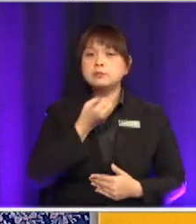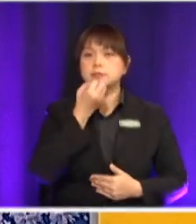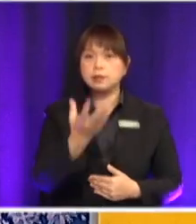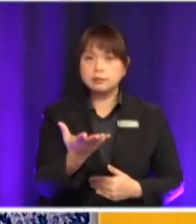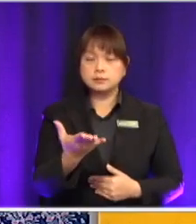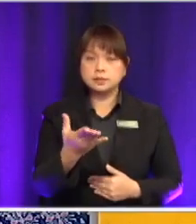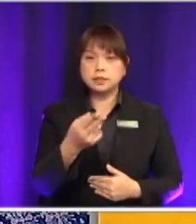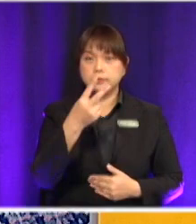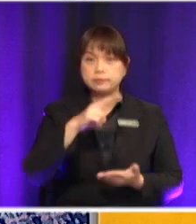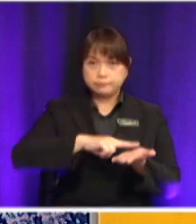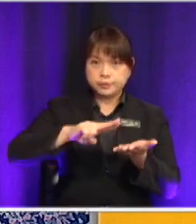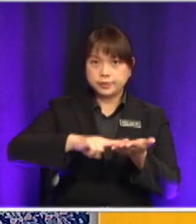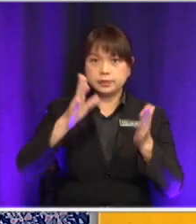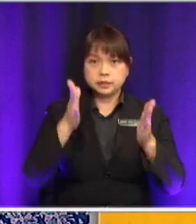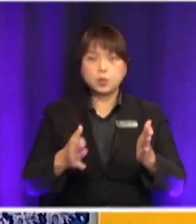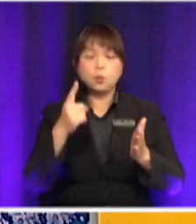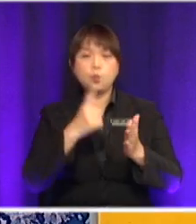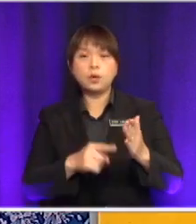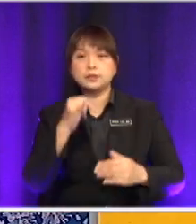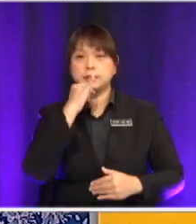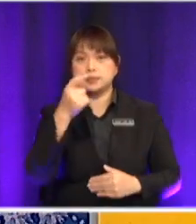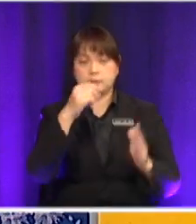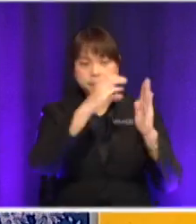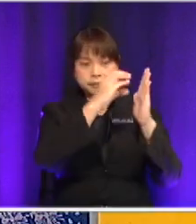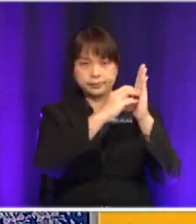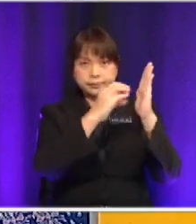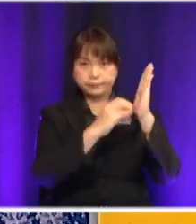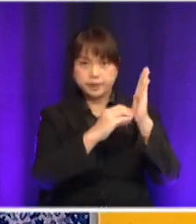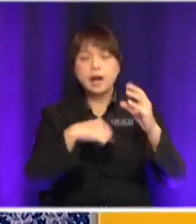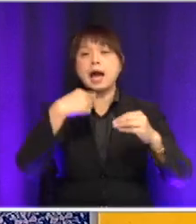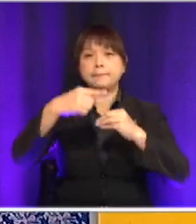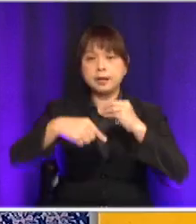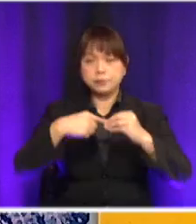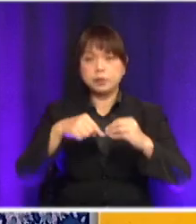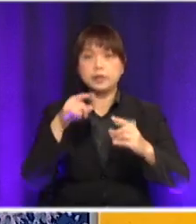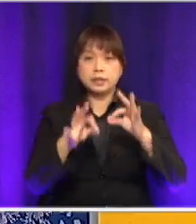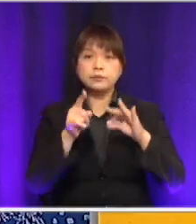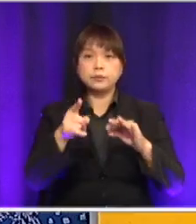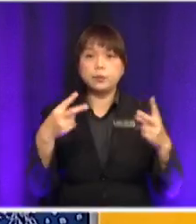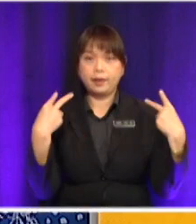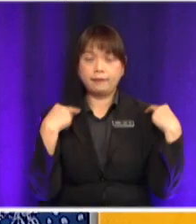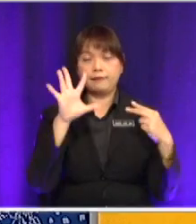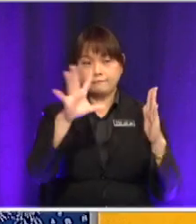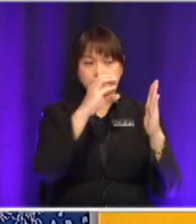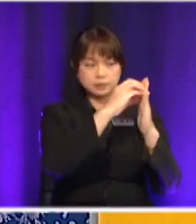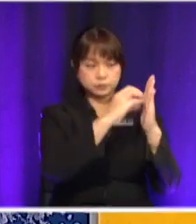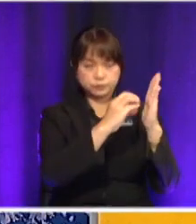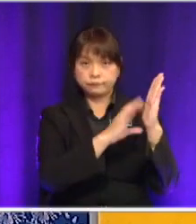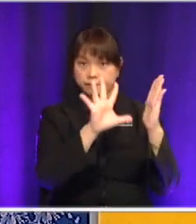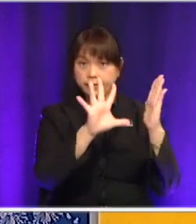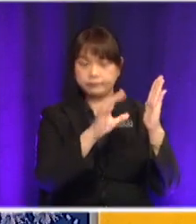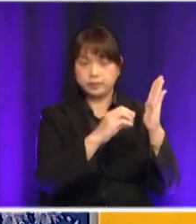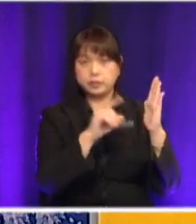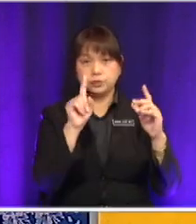general what that particular paragraph is all about. So if you have 5 paragraphs in your reading text and you read just the